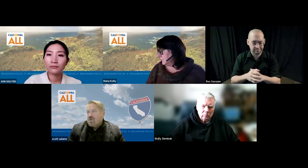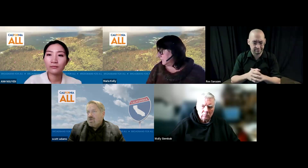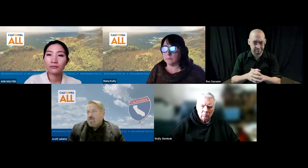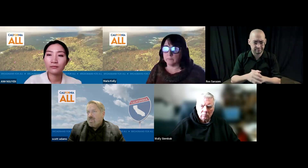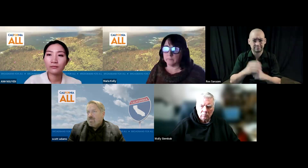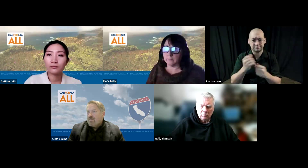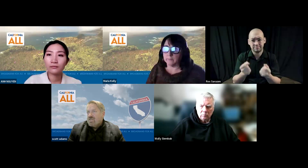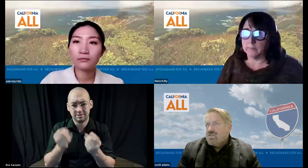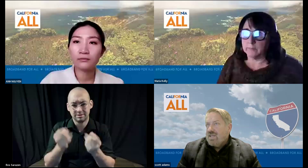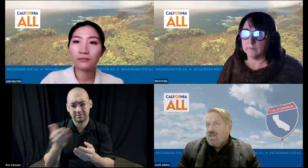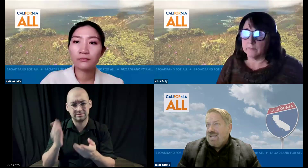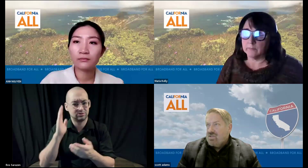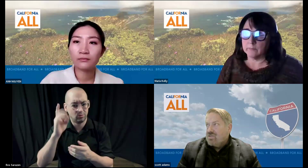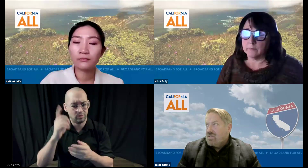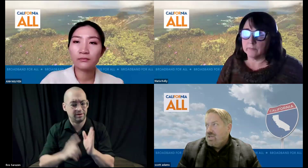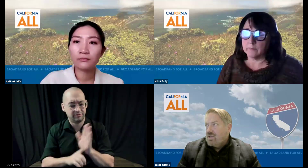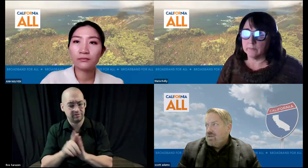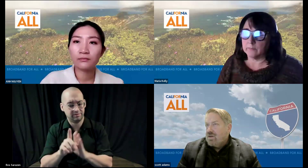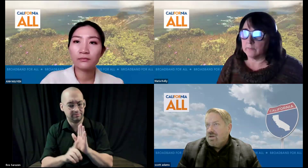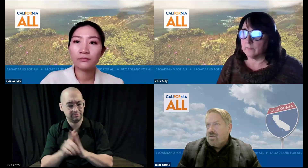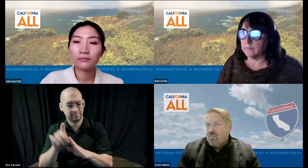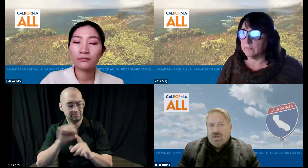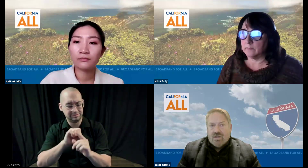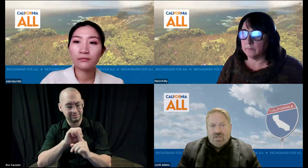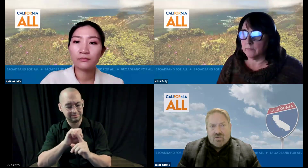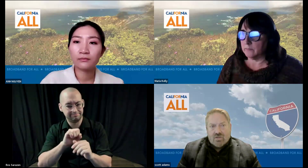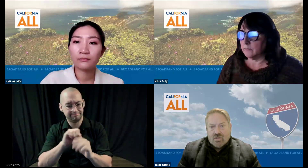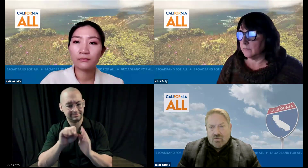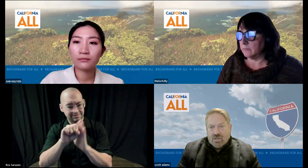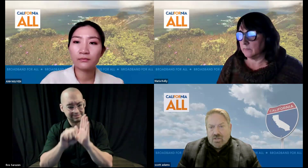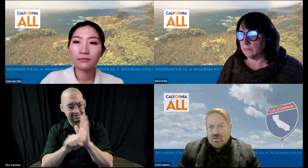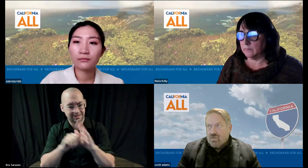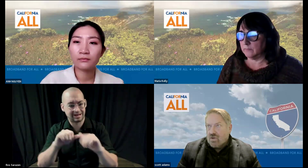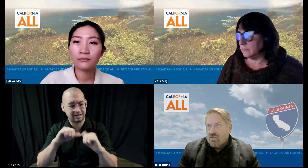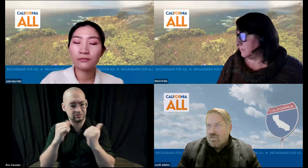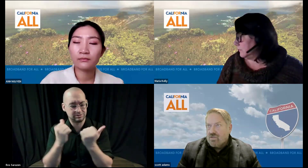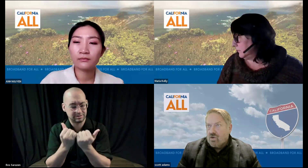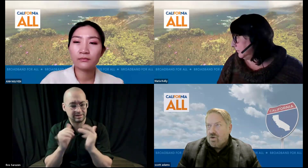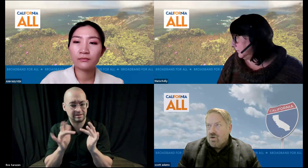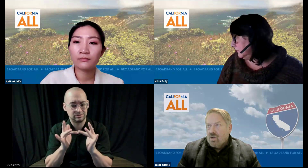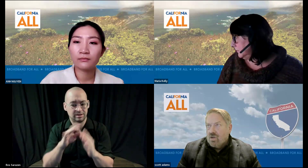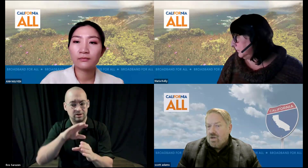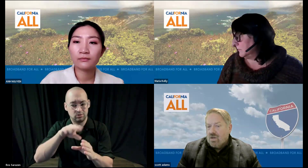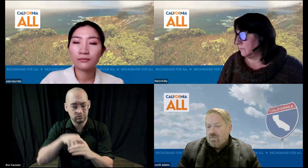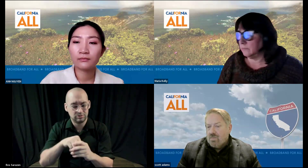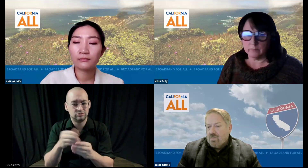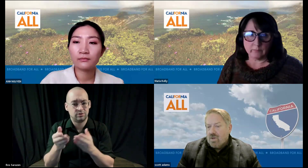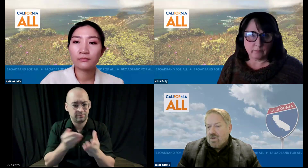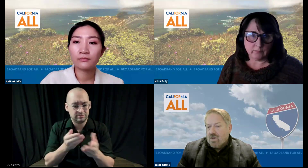develop. The state agency digital inclusion services are,